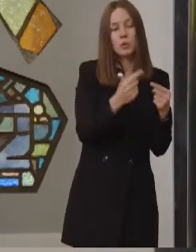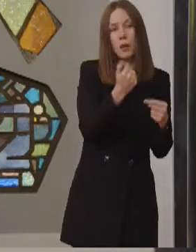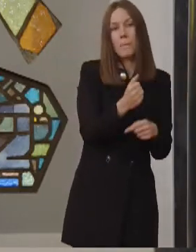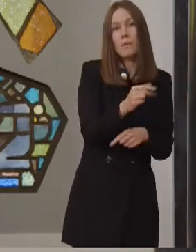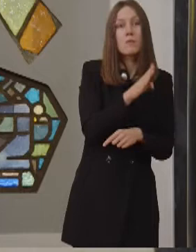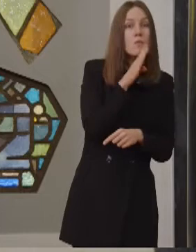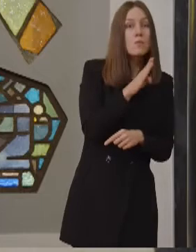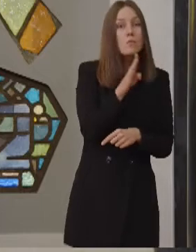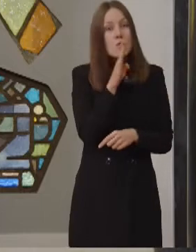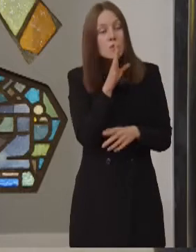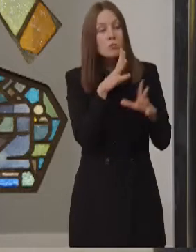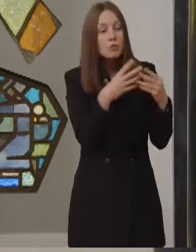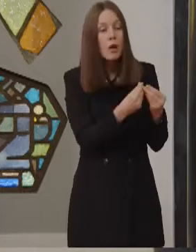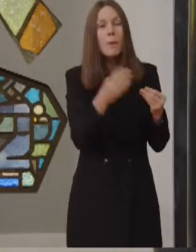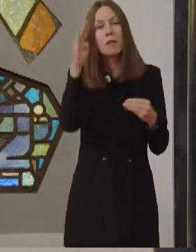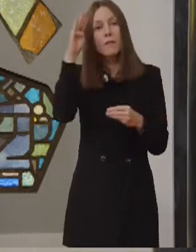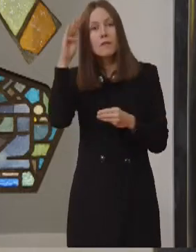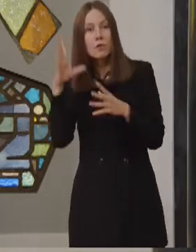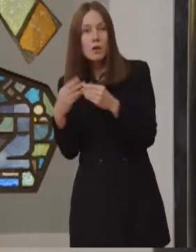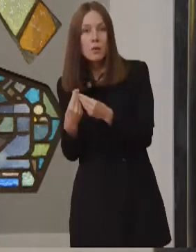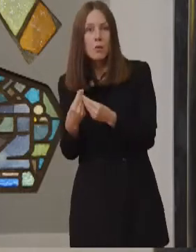We recognize that same-sex